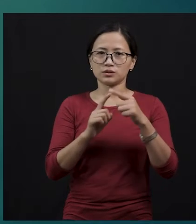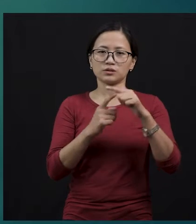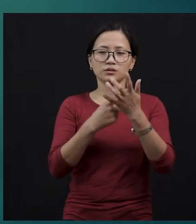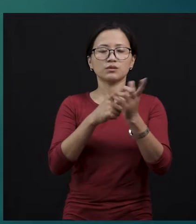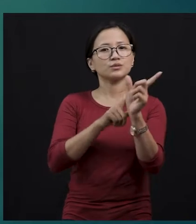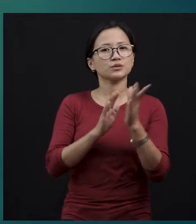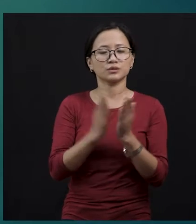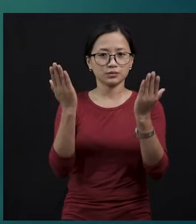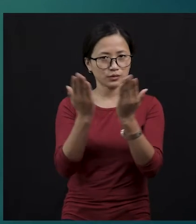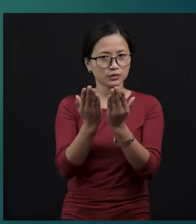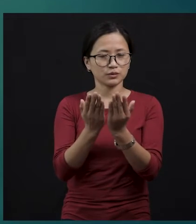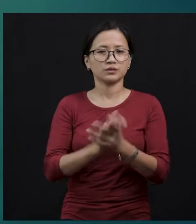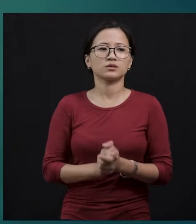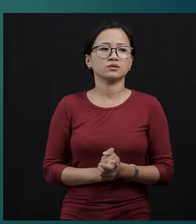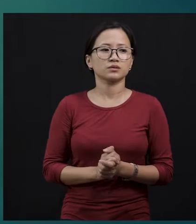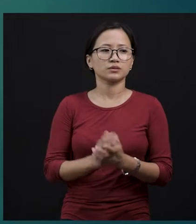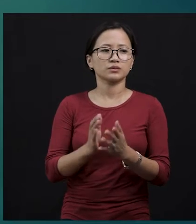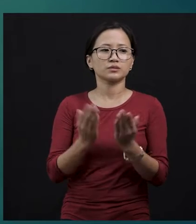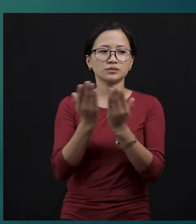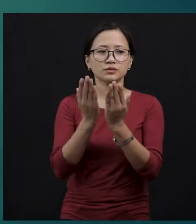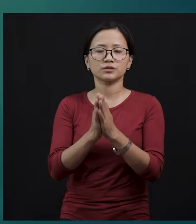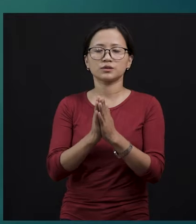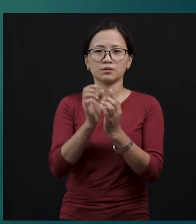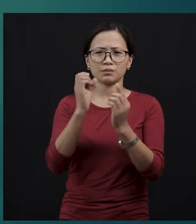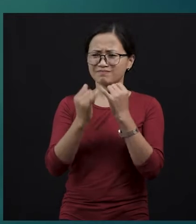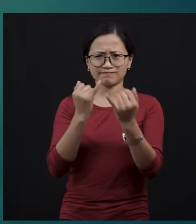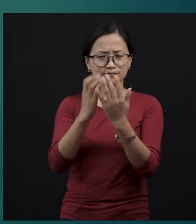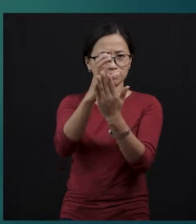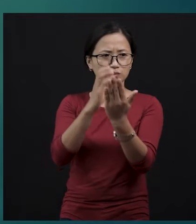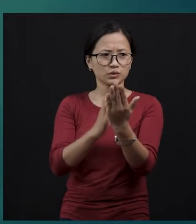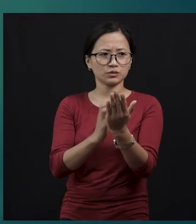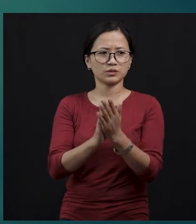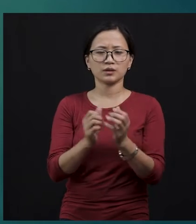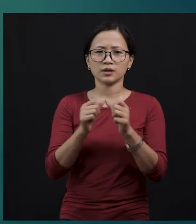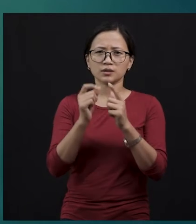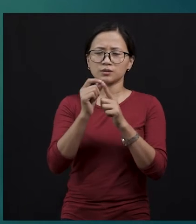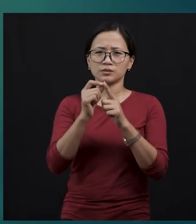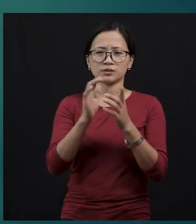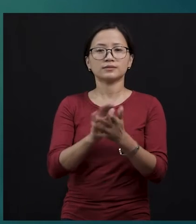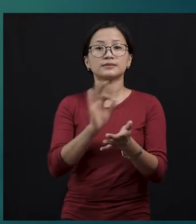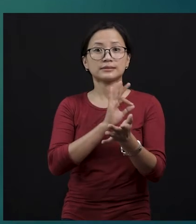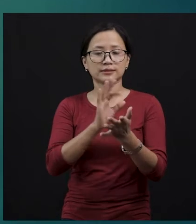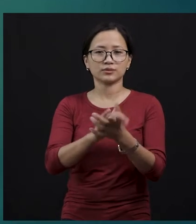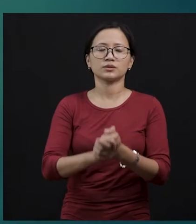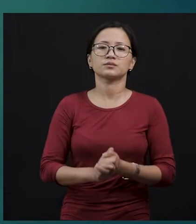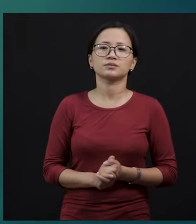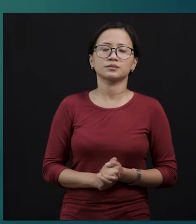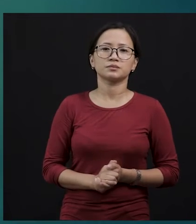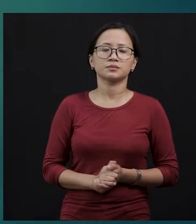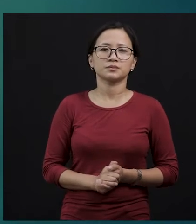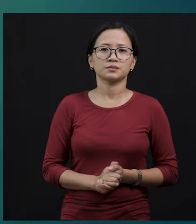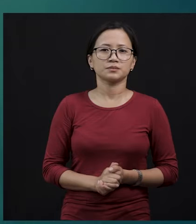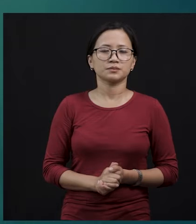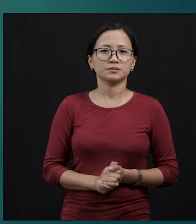be to read the poem with appreciation. There are some devices that a poet uses to write a poem, so you will be